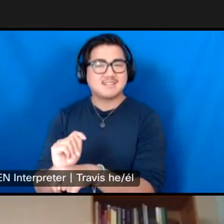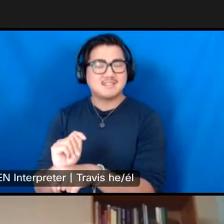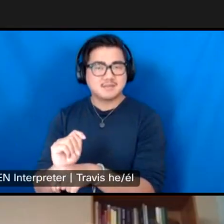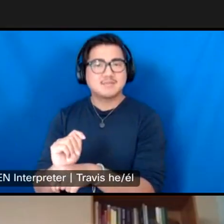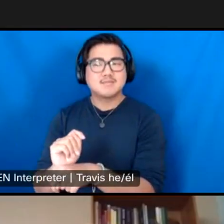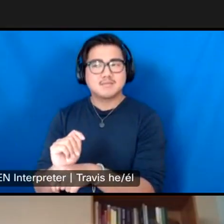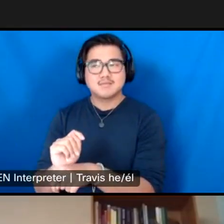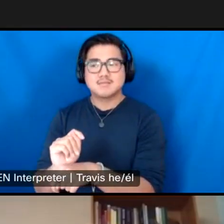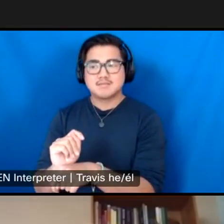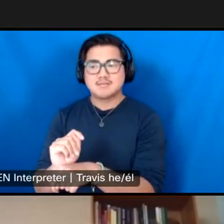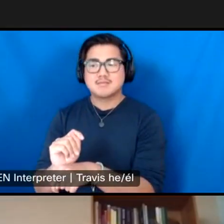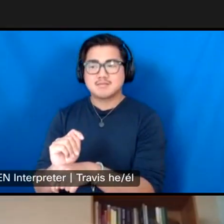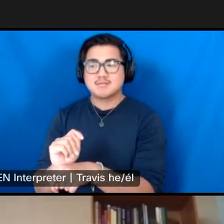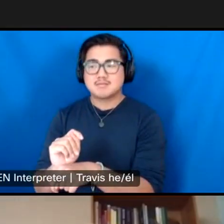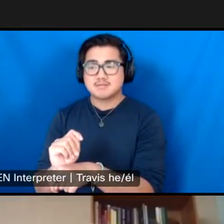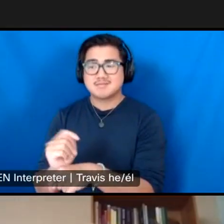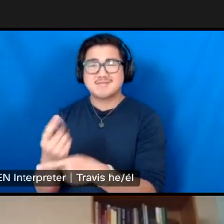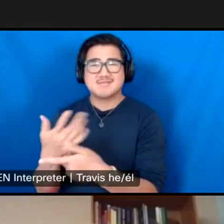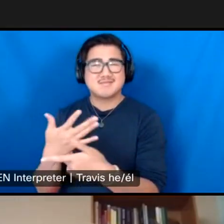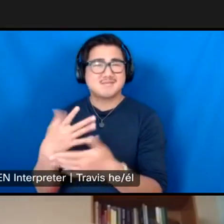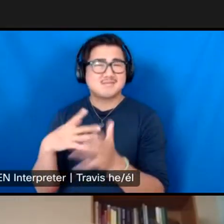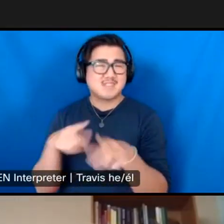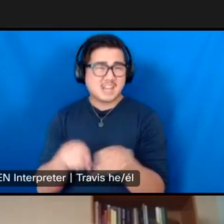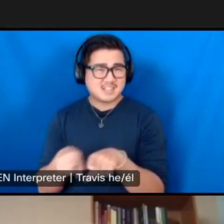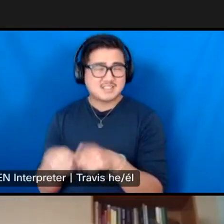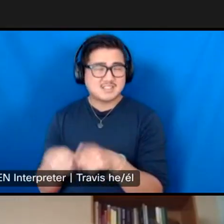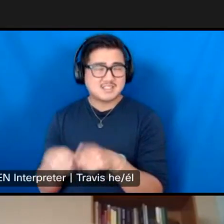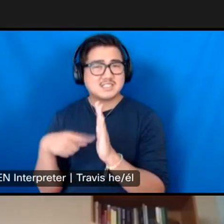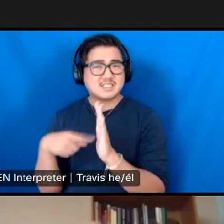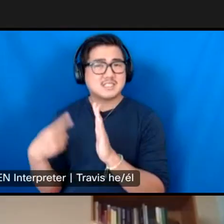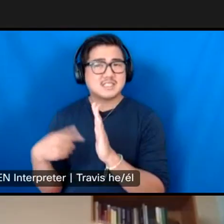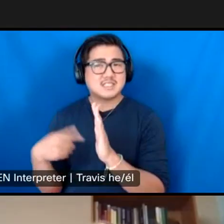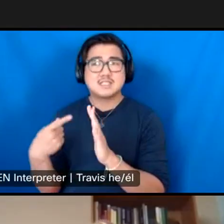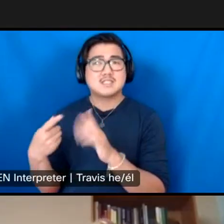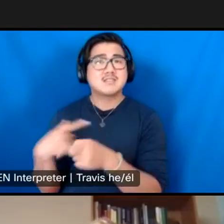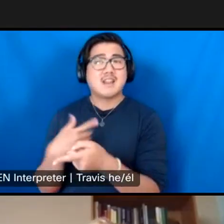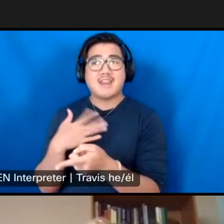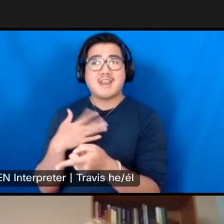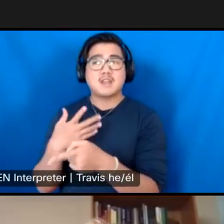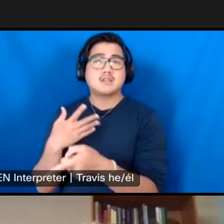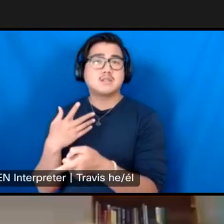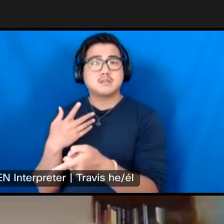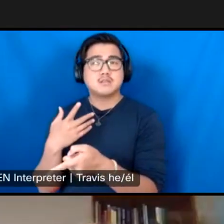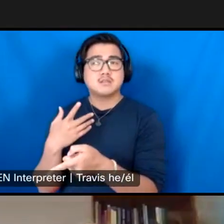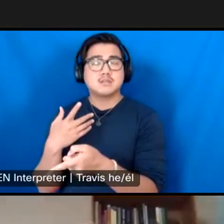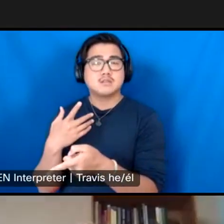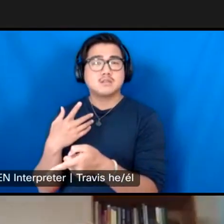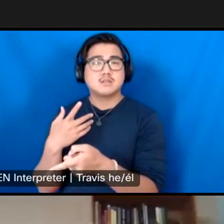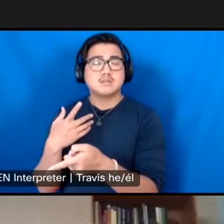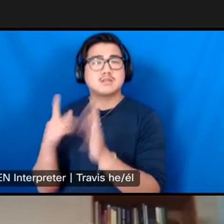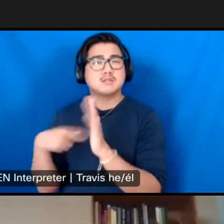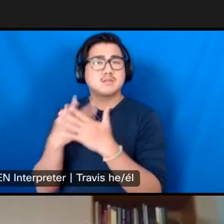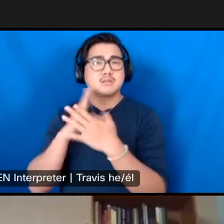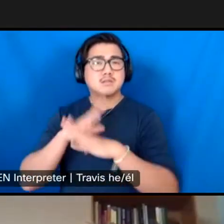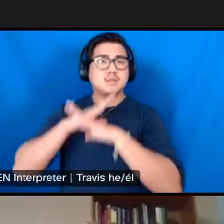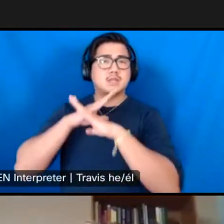way that sometimes put up barriers in that intuitive connection, including sometimes the ways